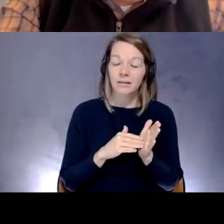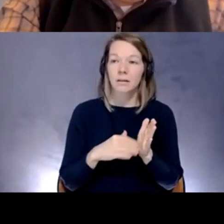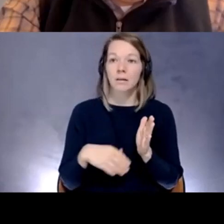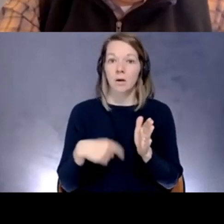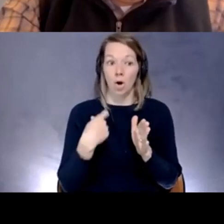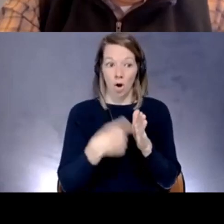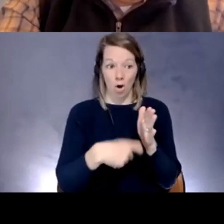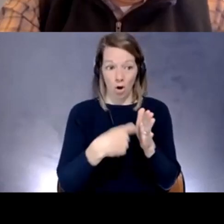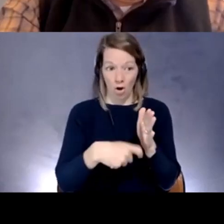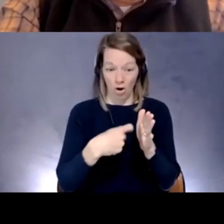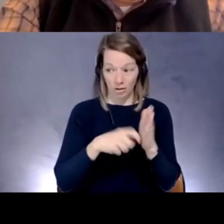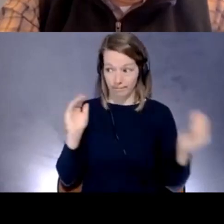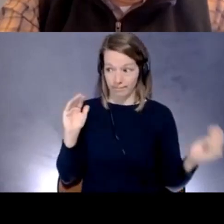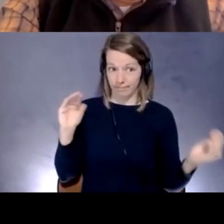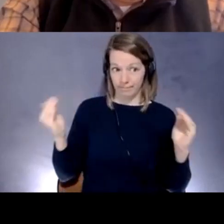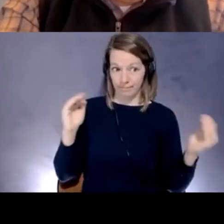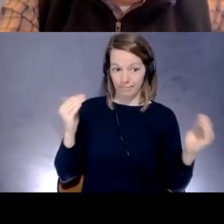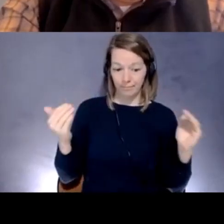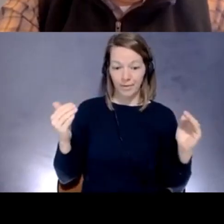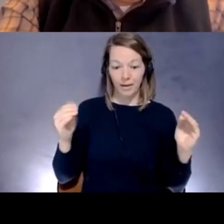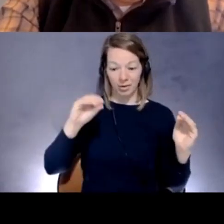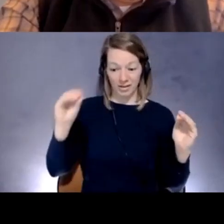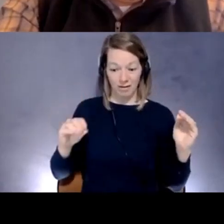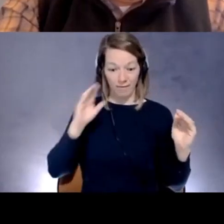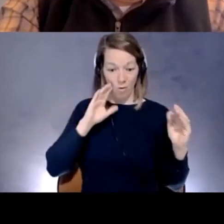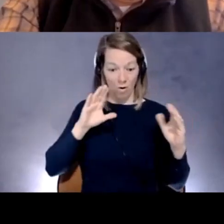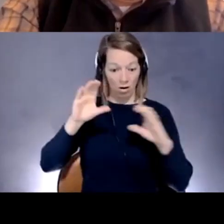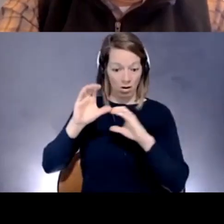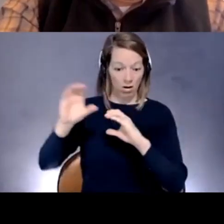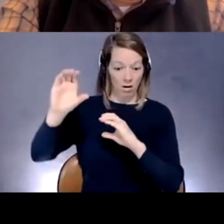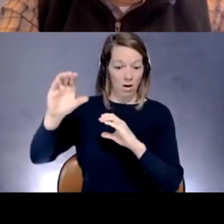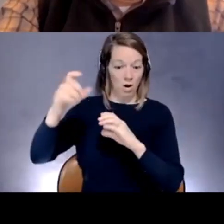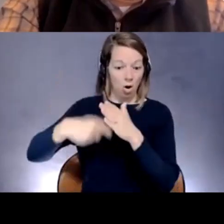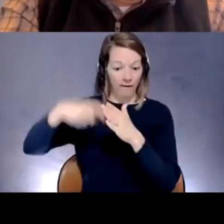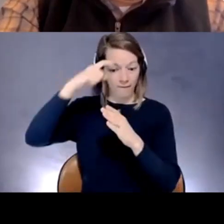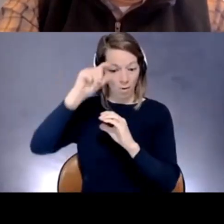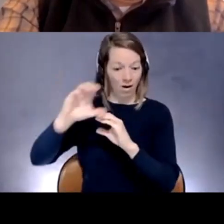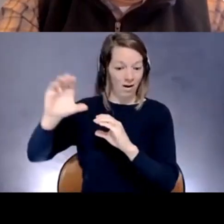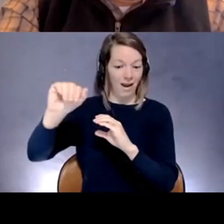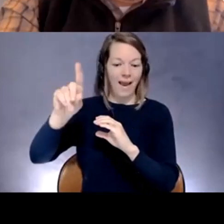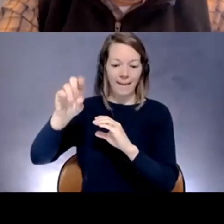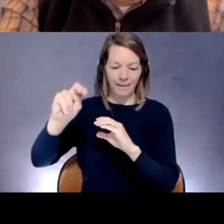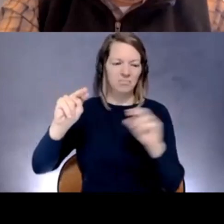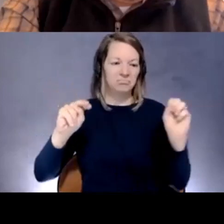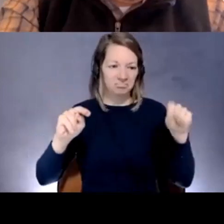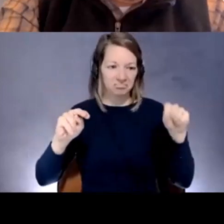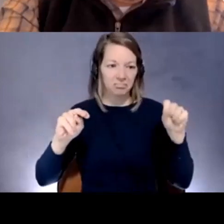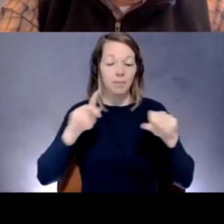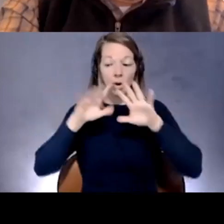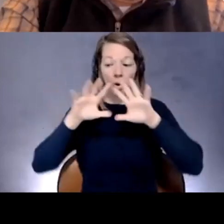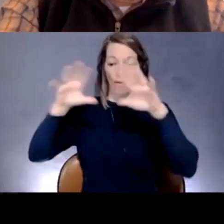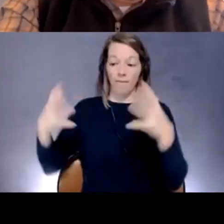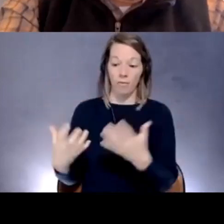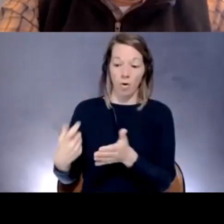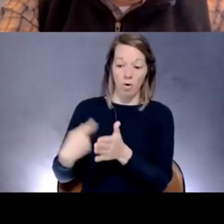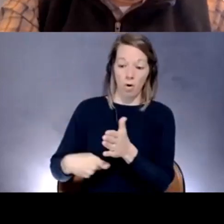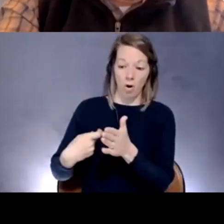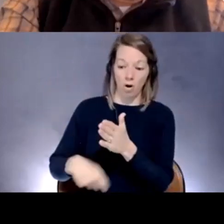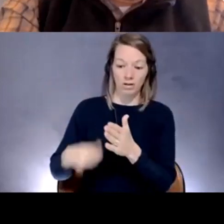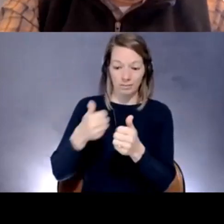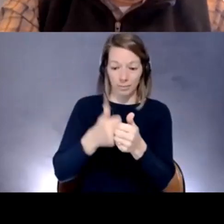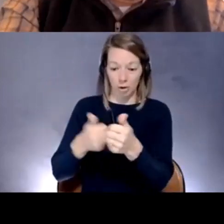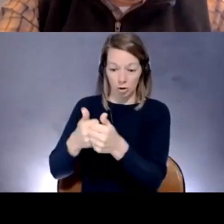comparatively speaking, as a percentage of our overall cost may be higher for administrative, I would submit that our overall costs per